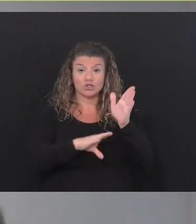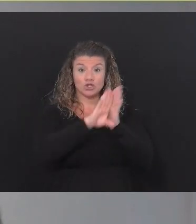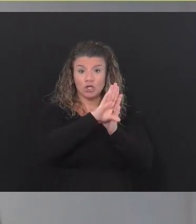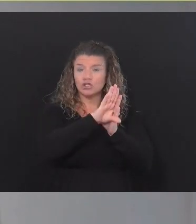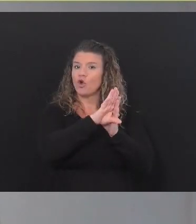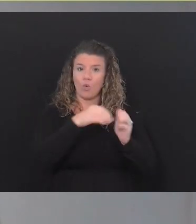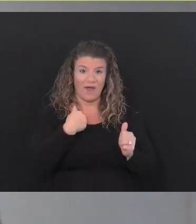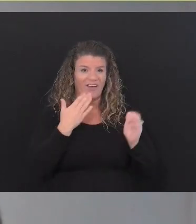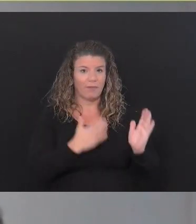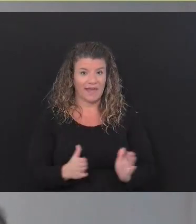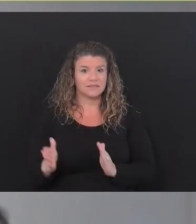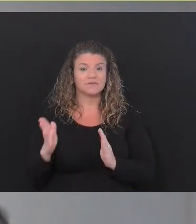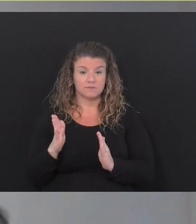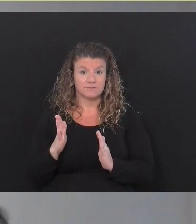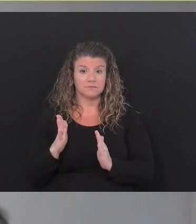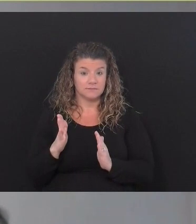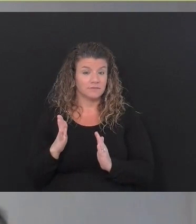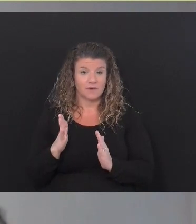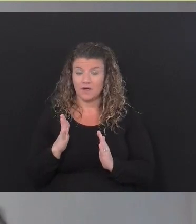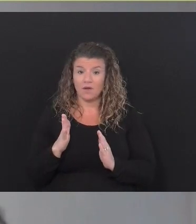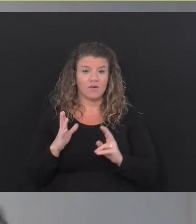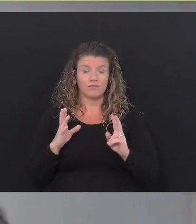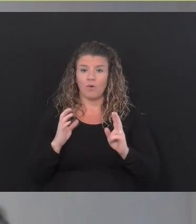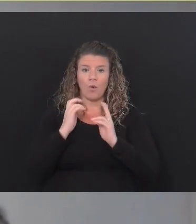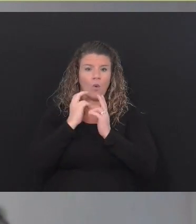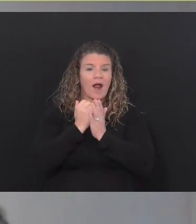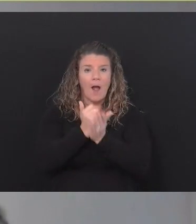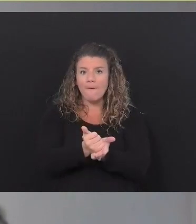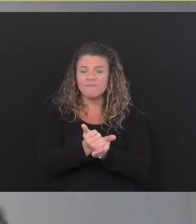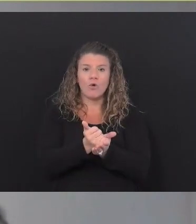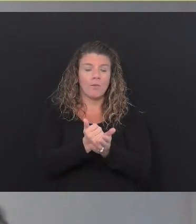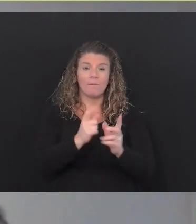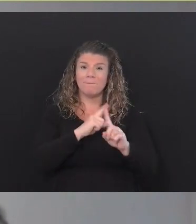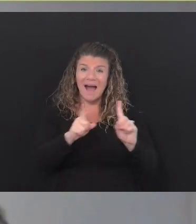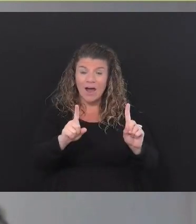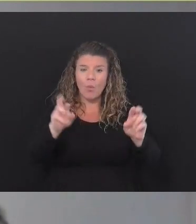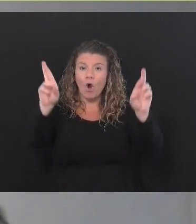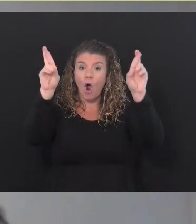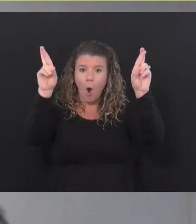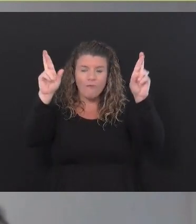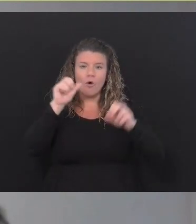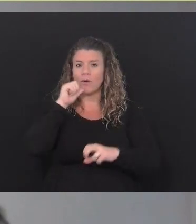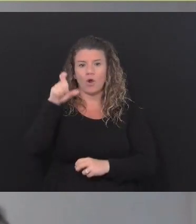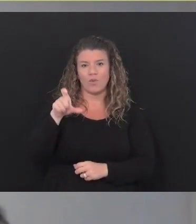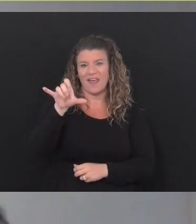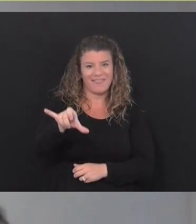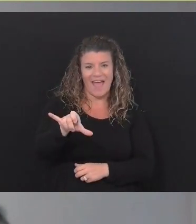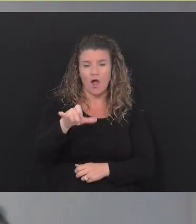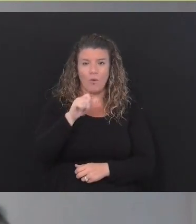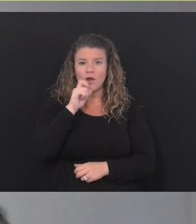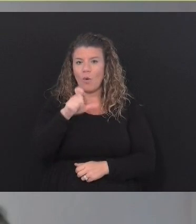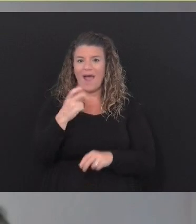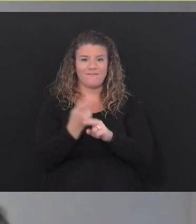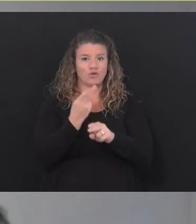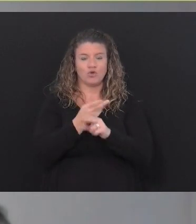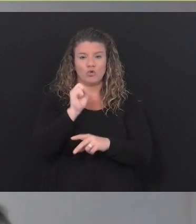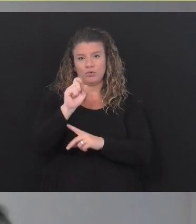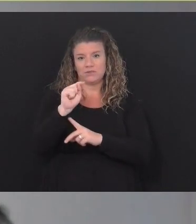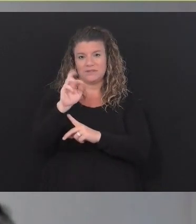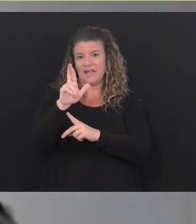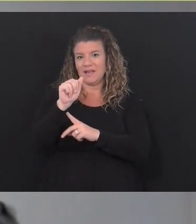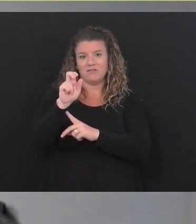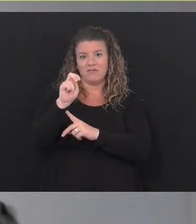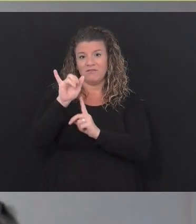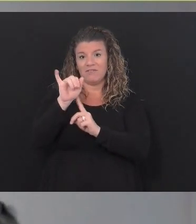that. We're very hopeful we do not need to utilize St. Francis to a great degree,